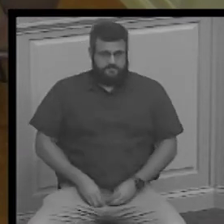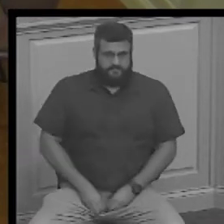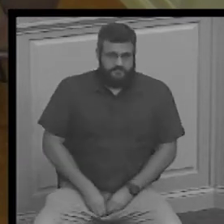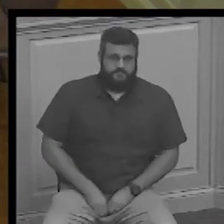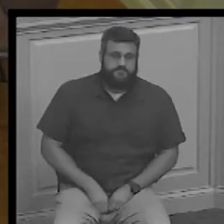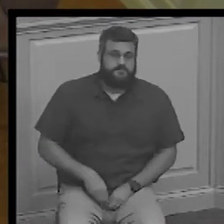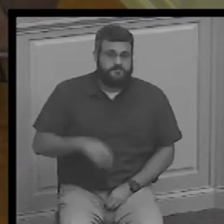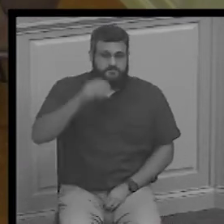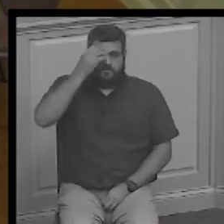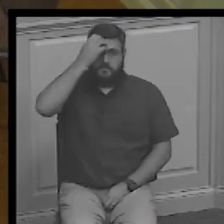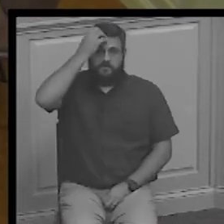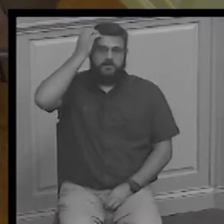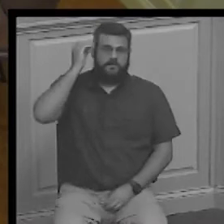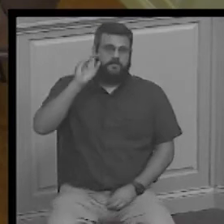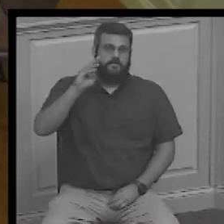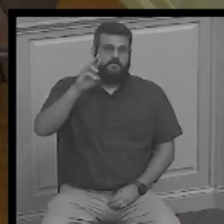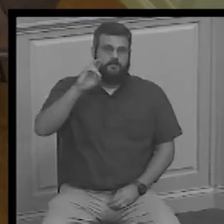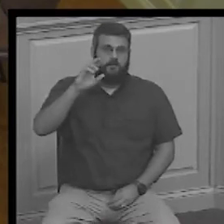process. Mayor,